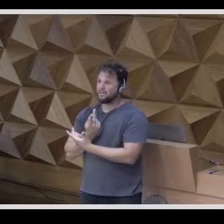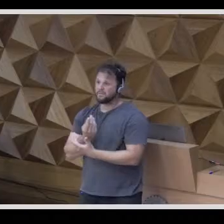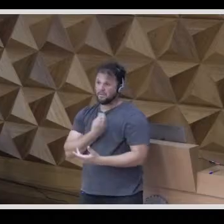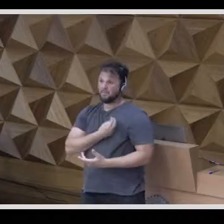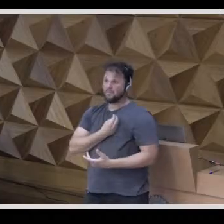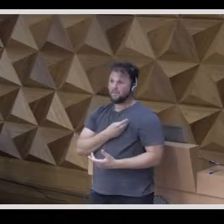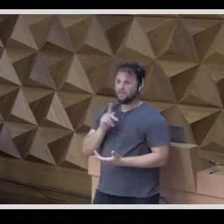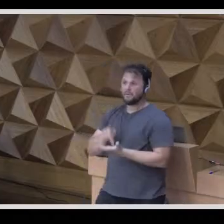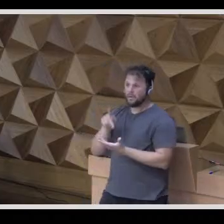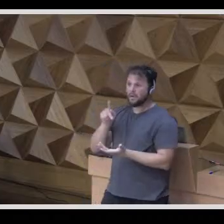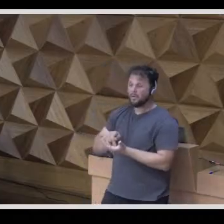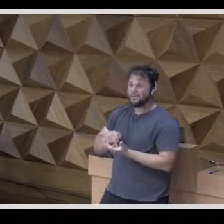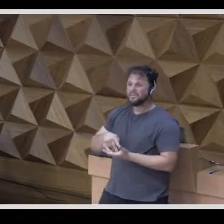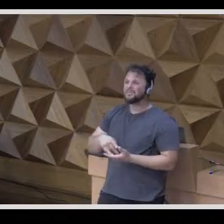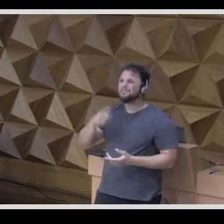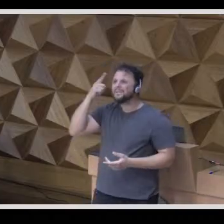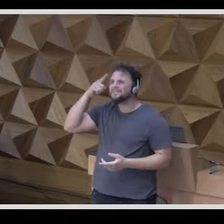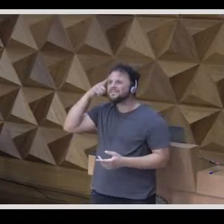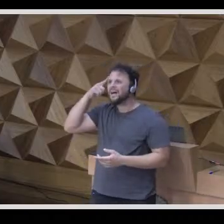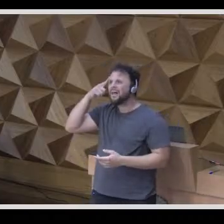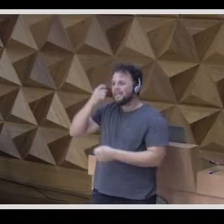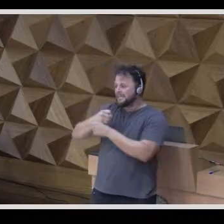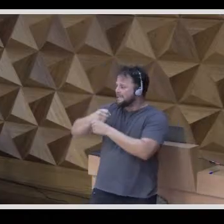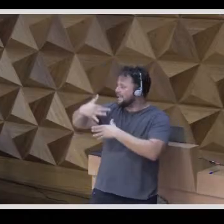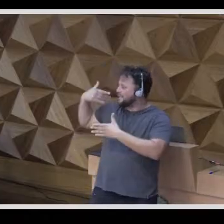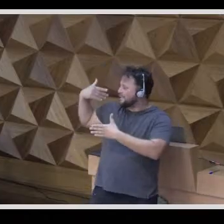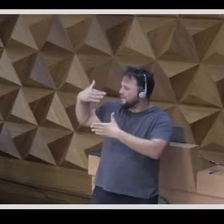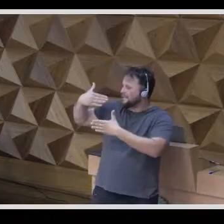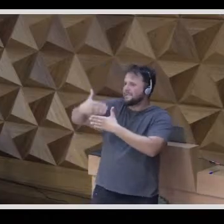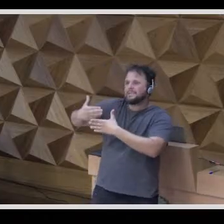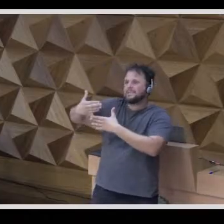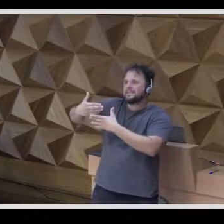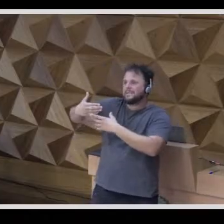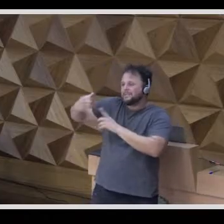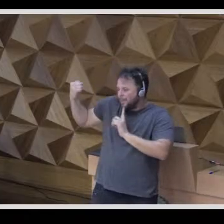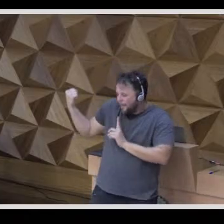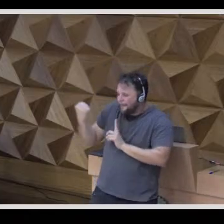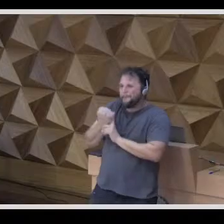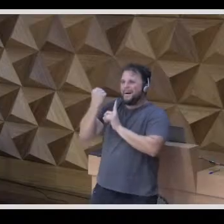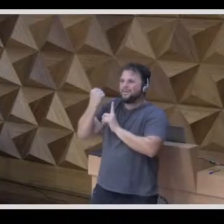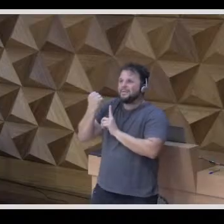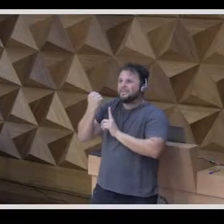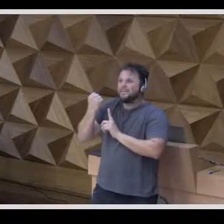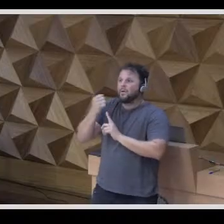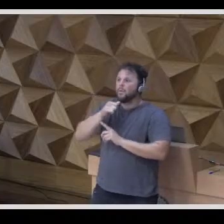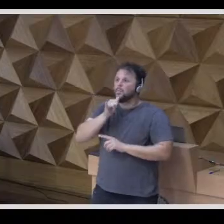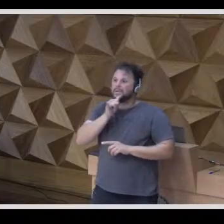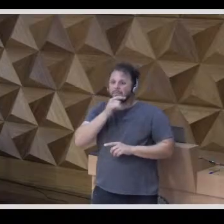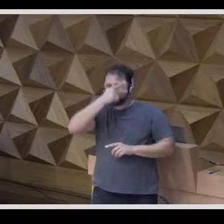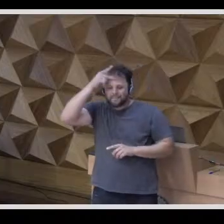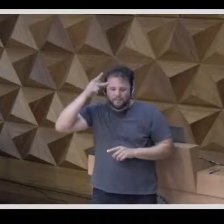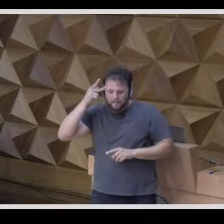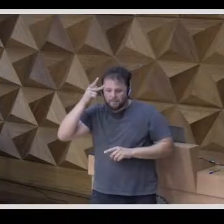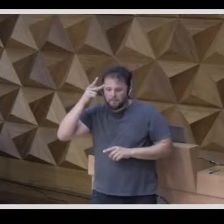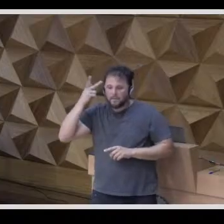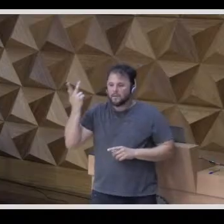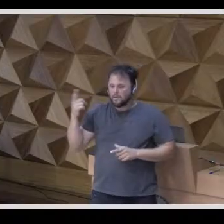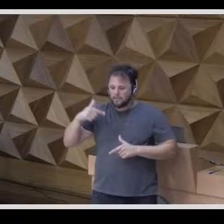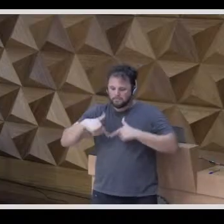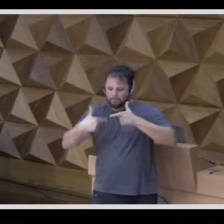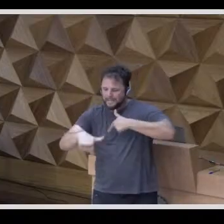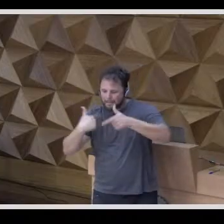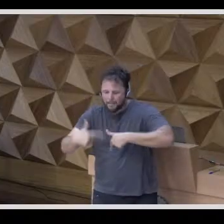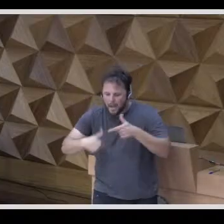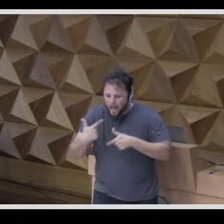just in a monitored environment, so your home has become this kind of smart-equipped place with sensors